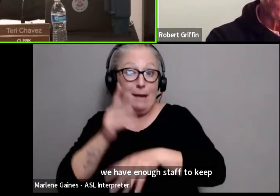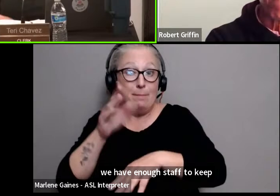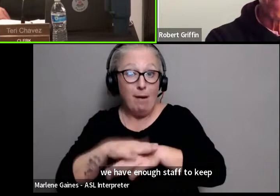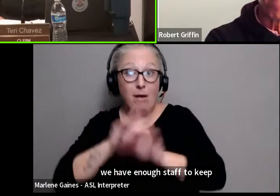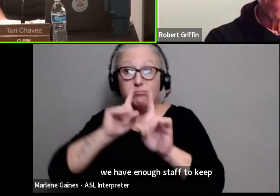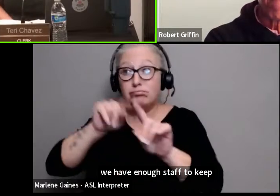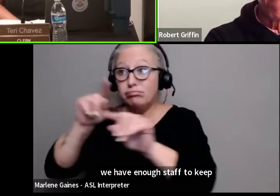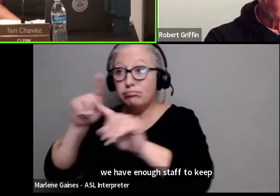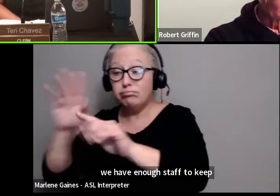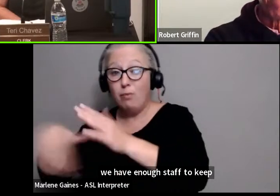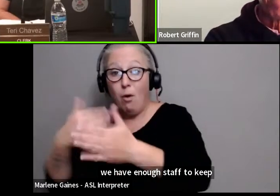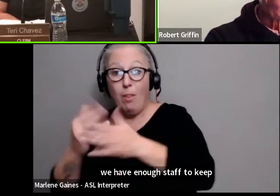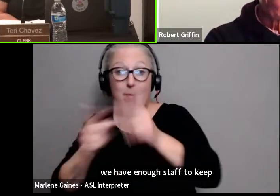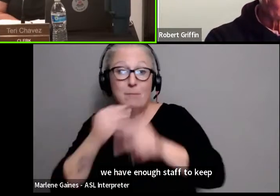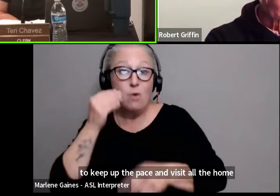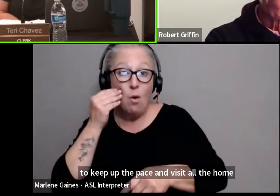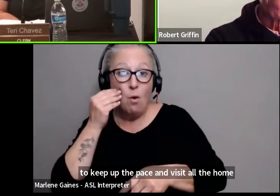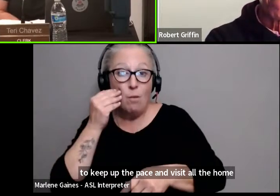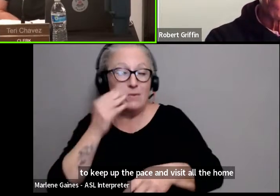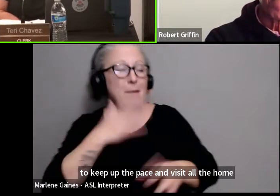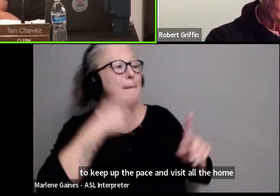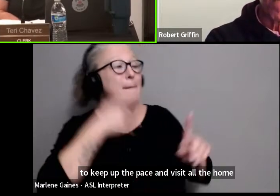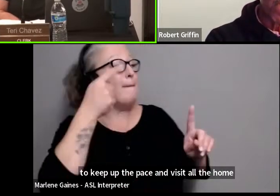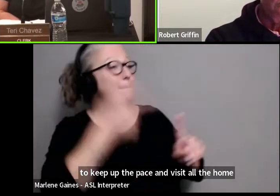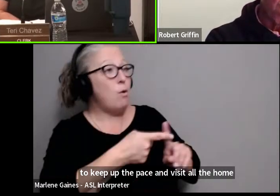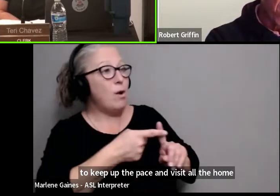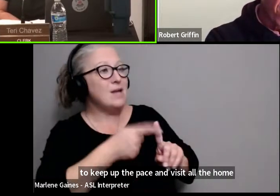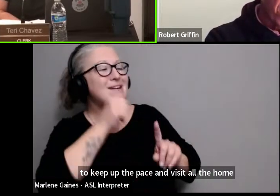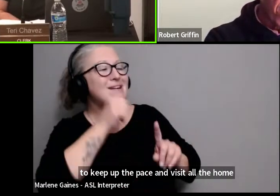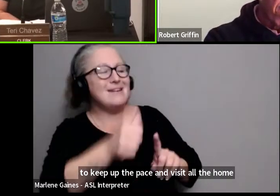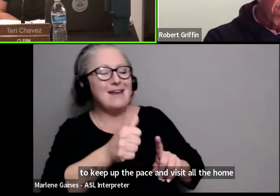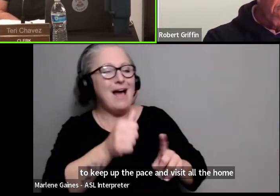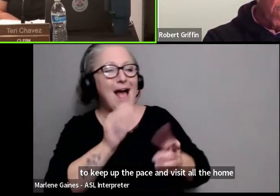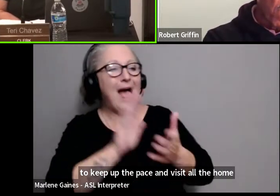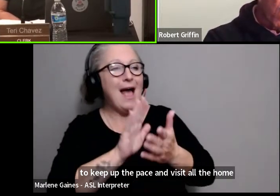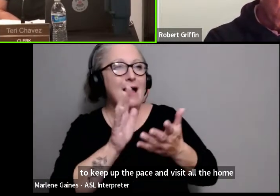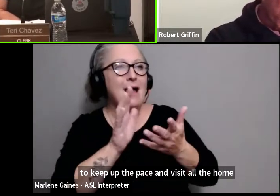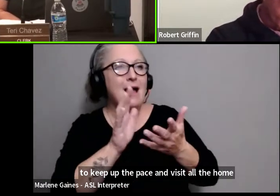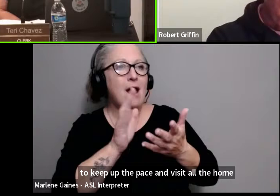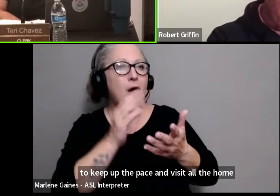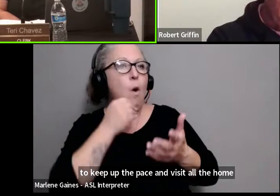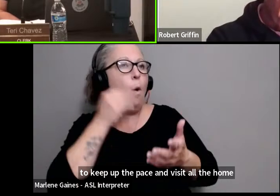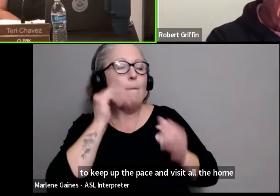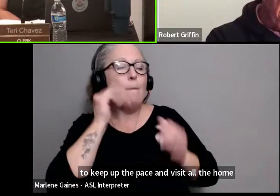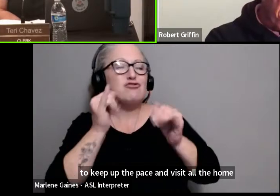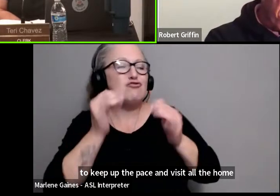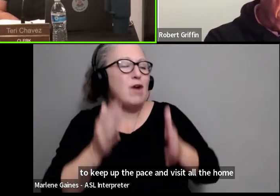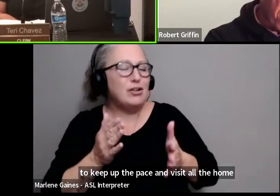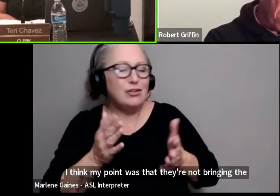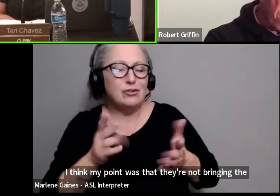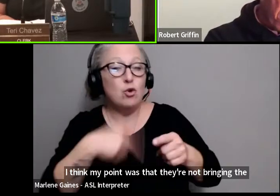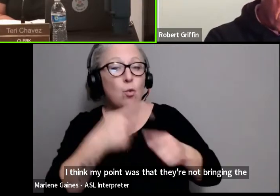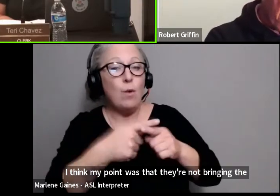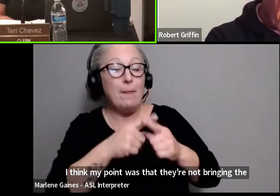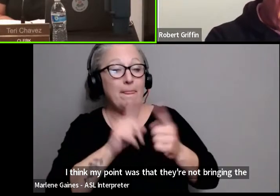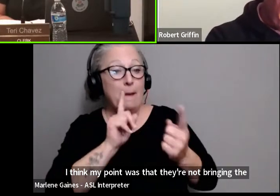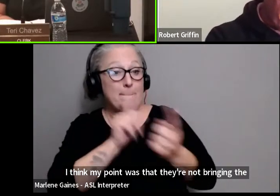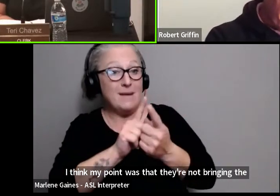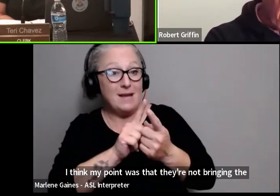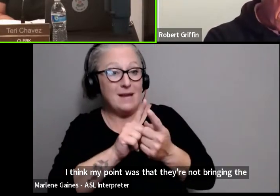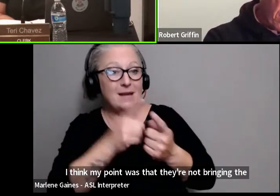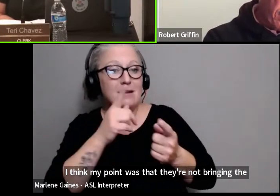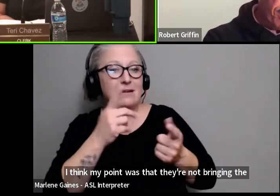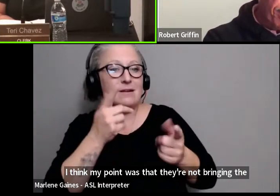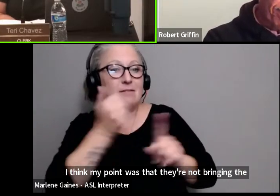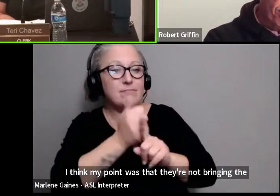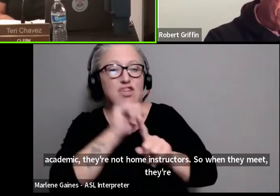home I sites. think my point was that they're Yeah. not bringing the academic, they're not home instructors. So when they meet, Right. they're they're really